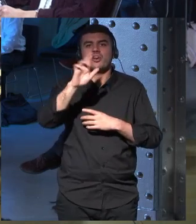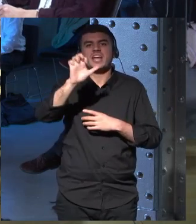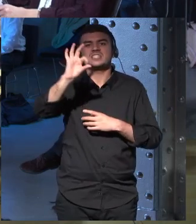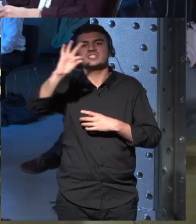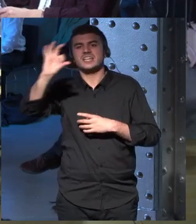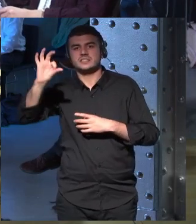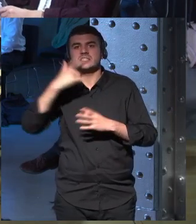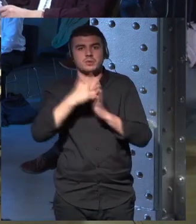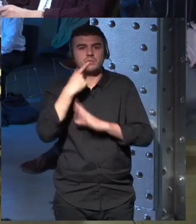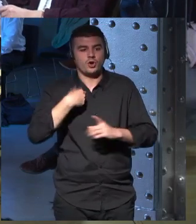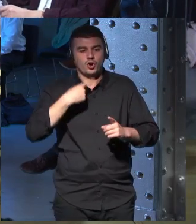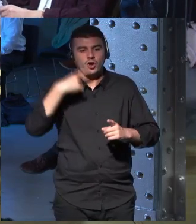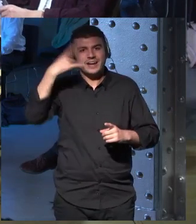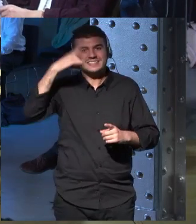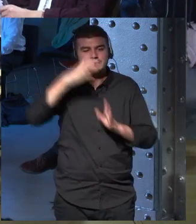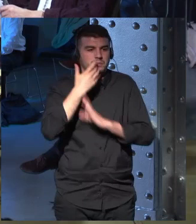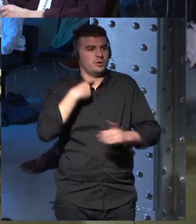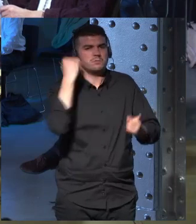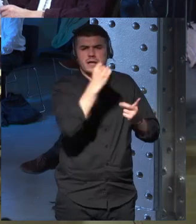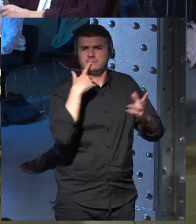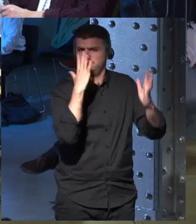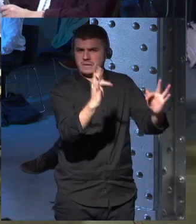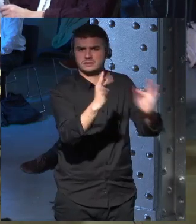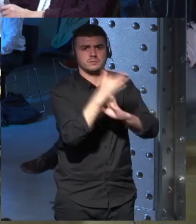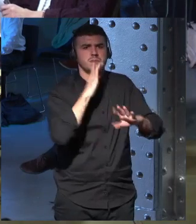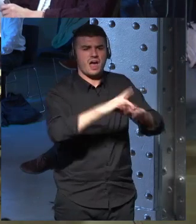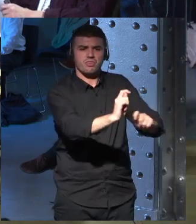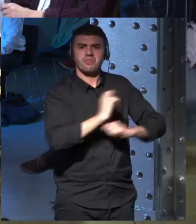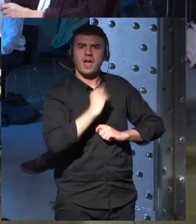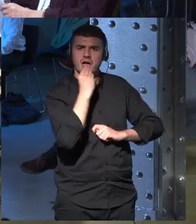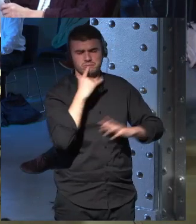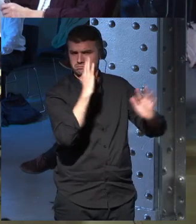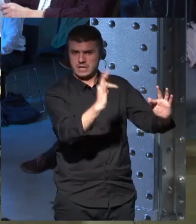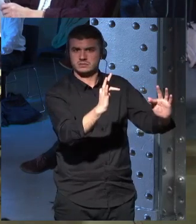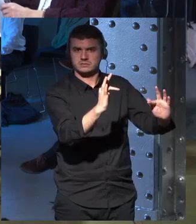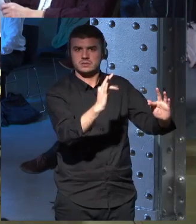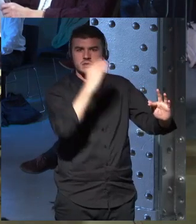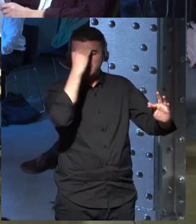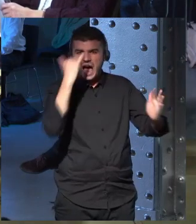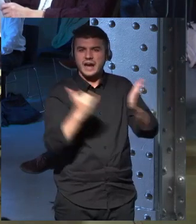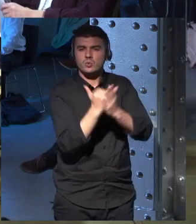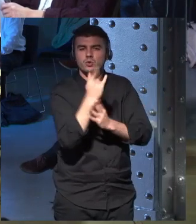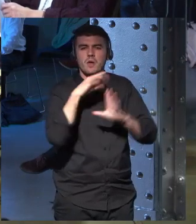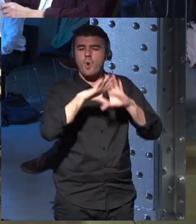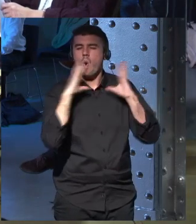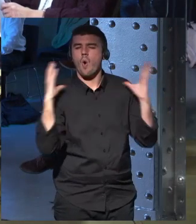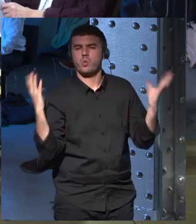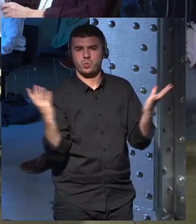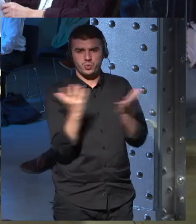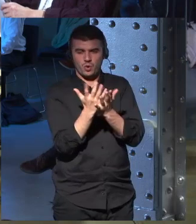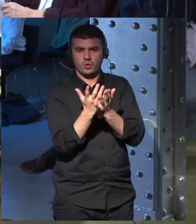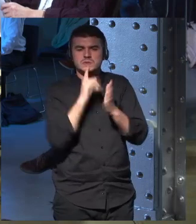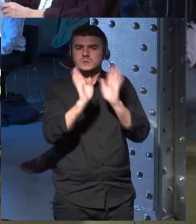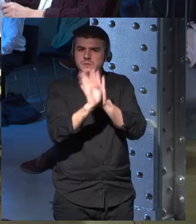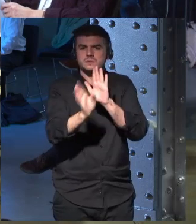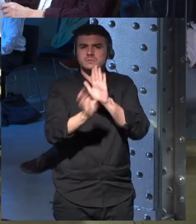food? Do we really expect the world's farmers to go on feeding them and